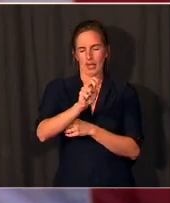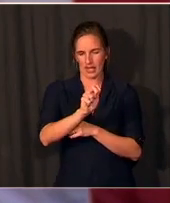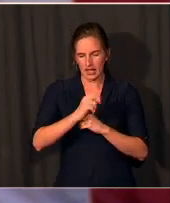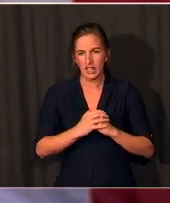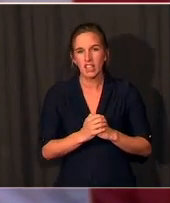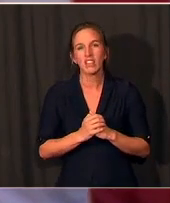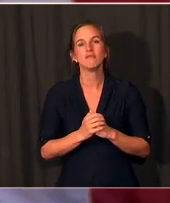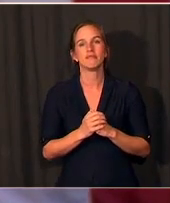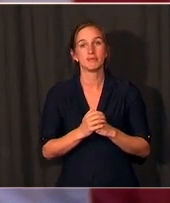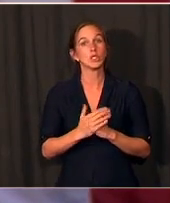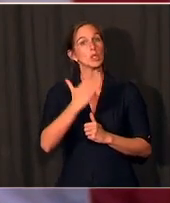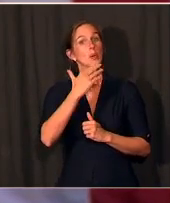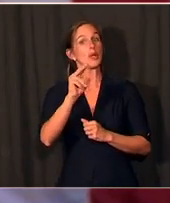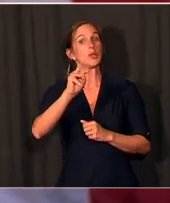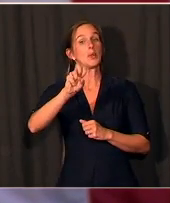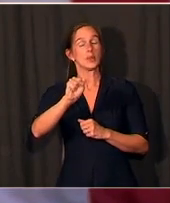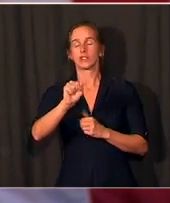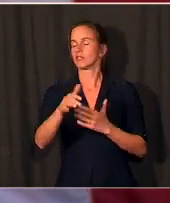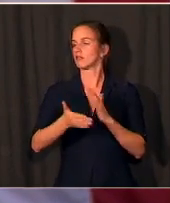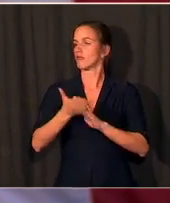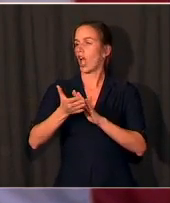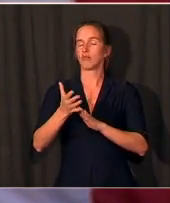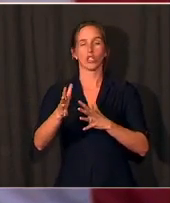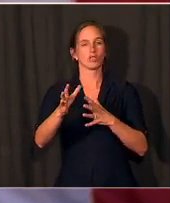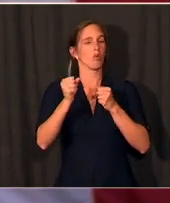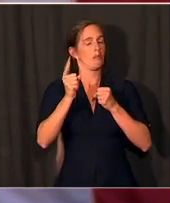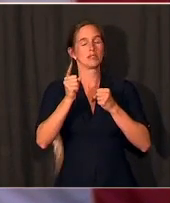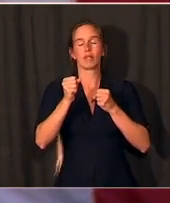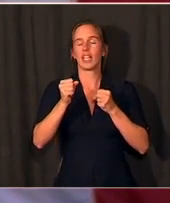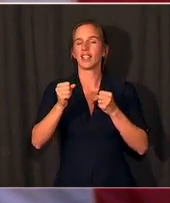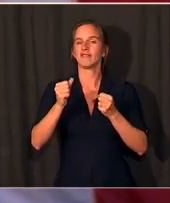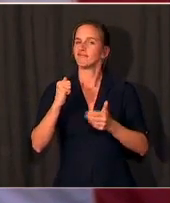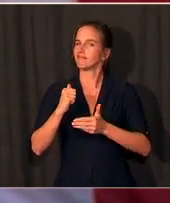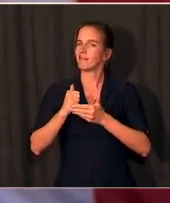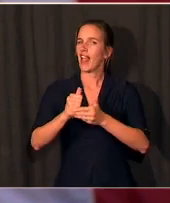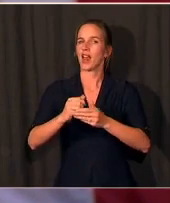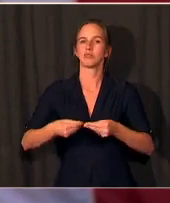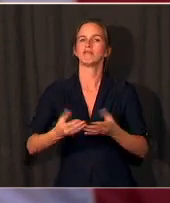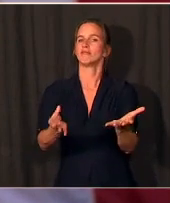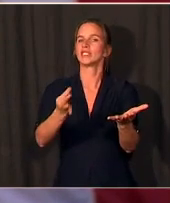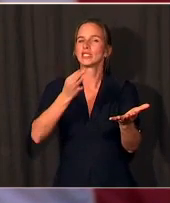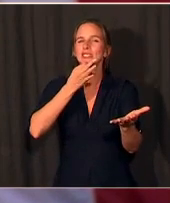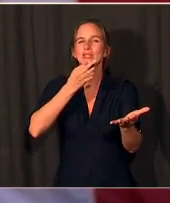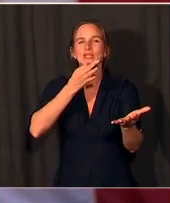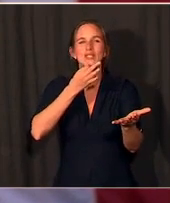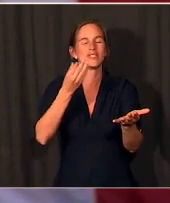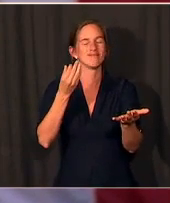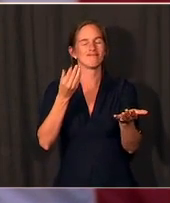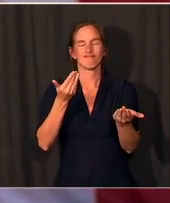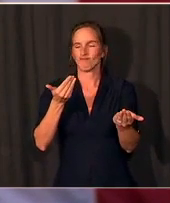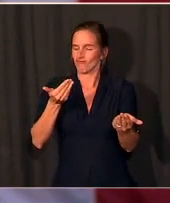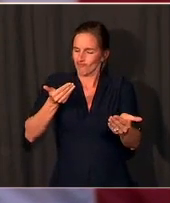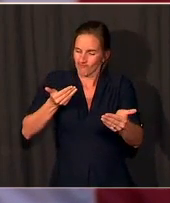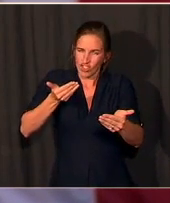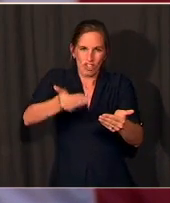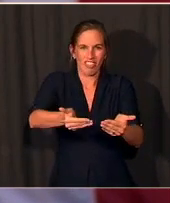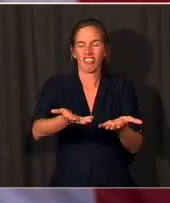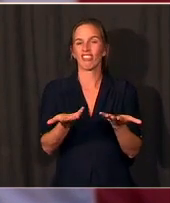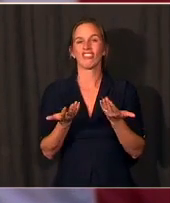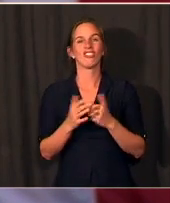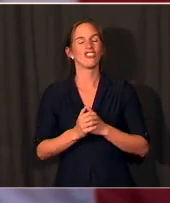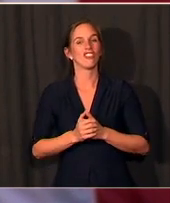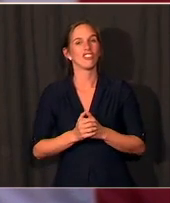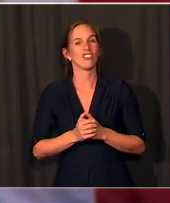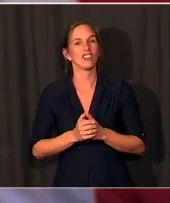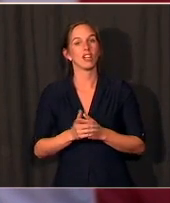today through Operation Warp Speed, Mr. President, is help is on the way. It's on the way right around the corner. As one of the members of our task